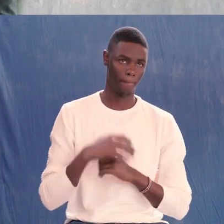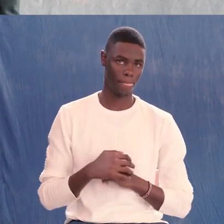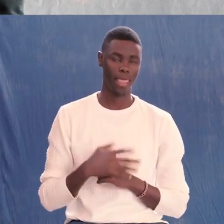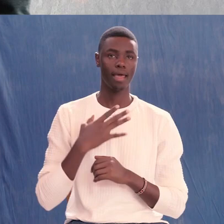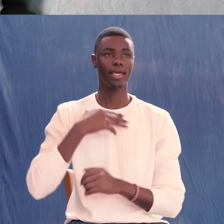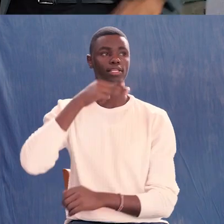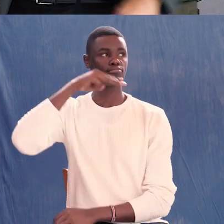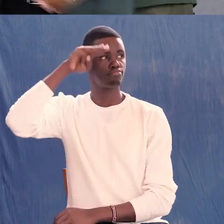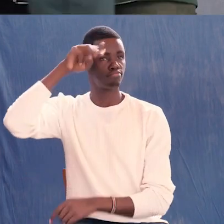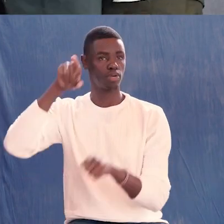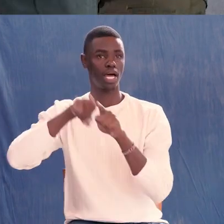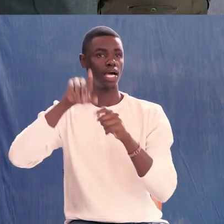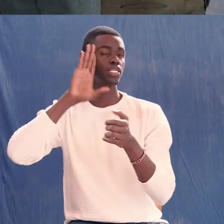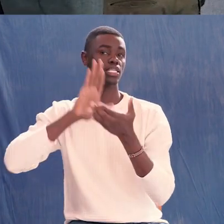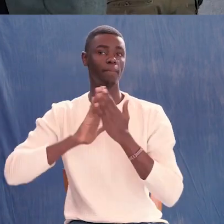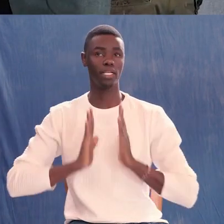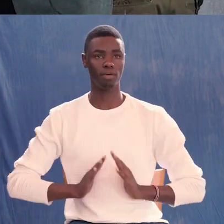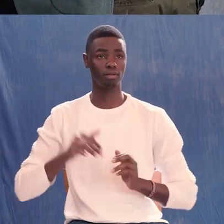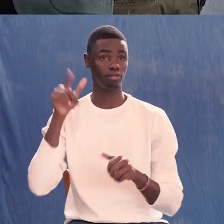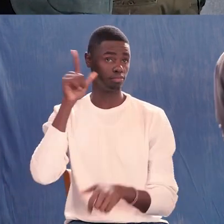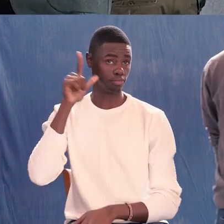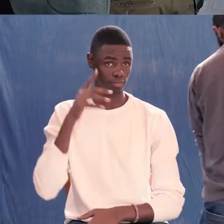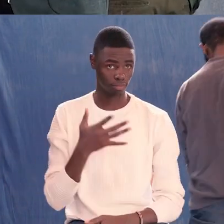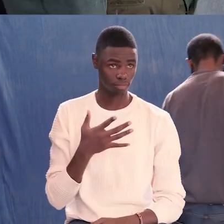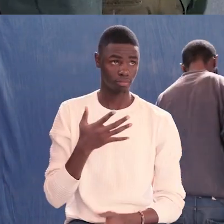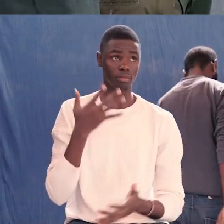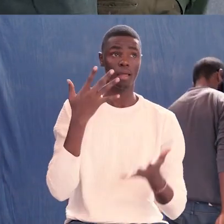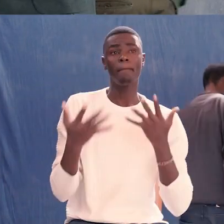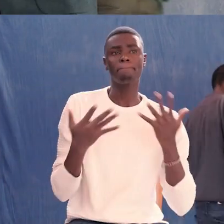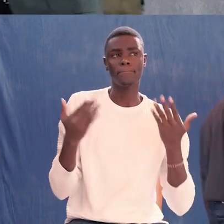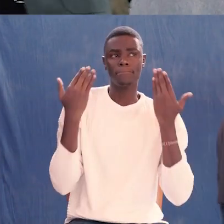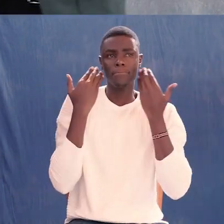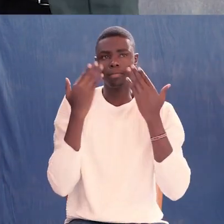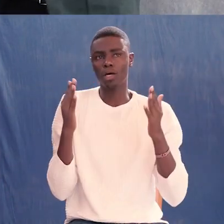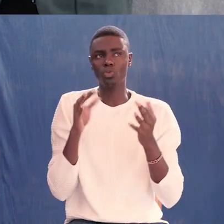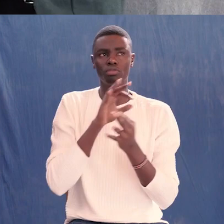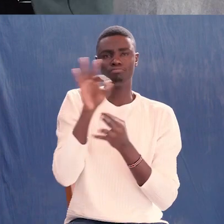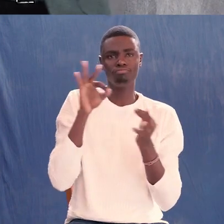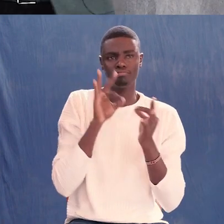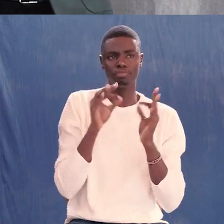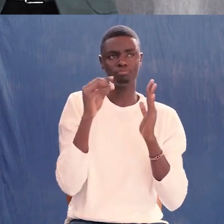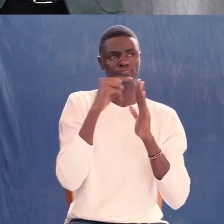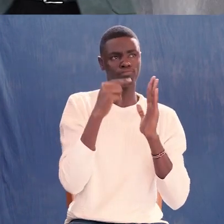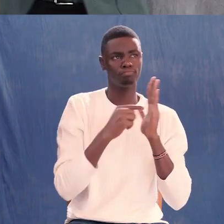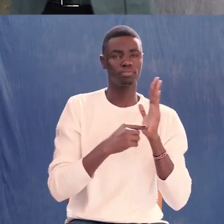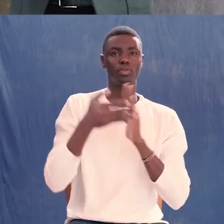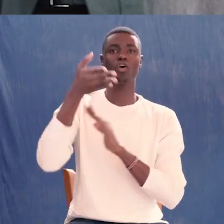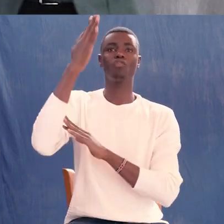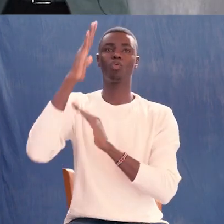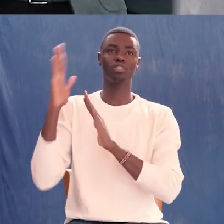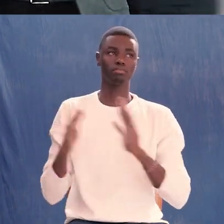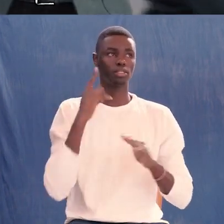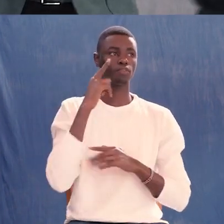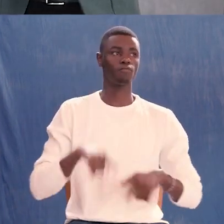mature as a believer. Listen, you might not know the exact details of God's plan for your life,